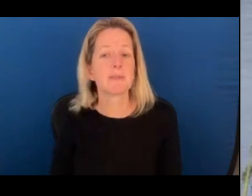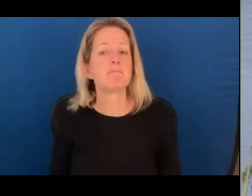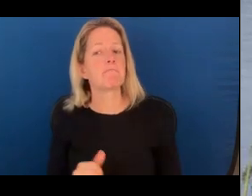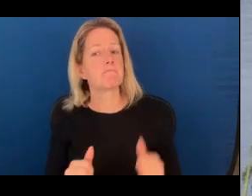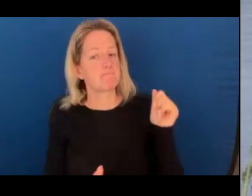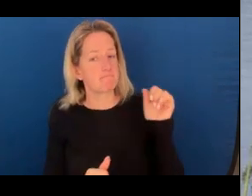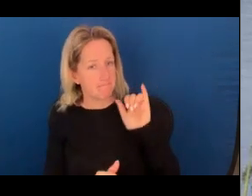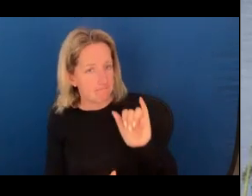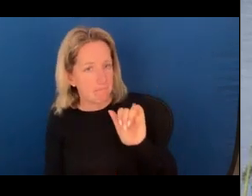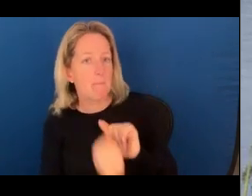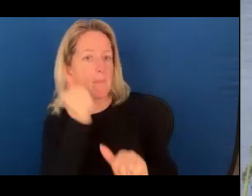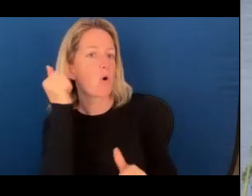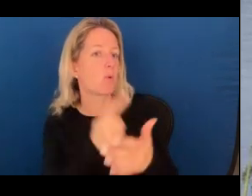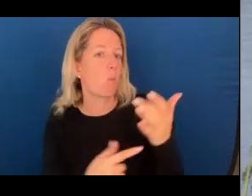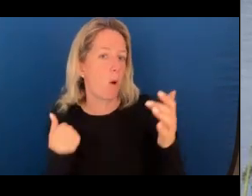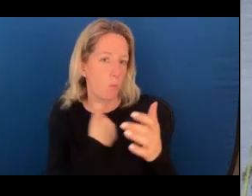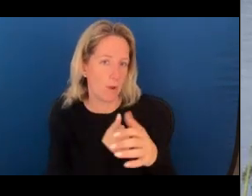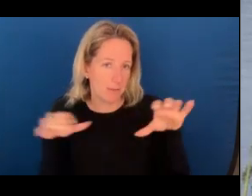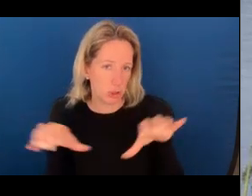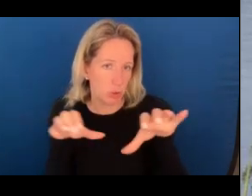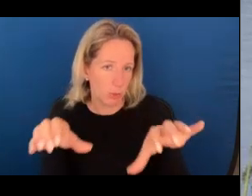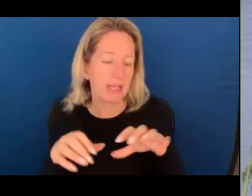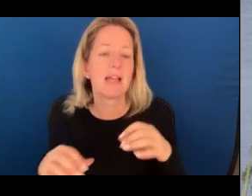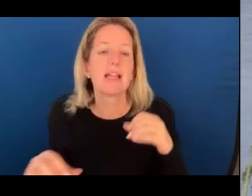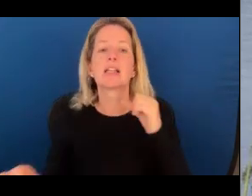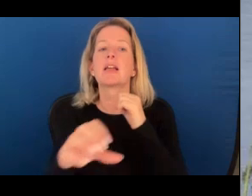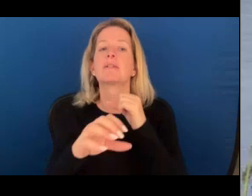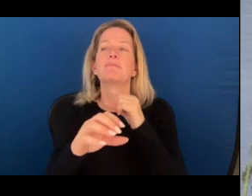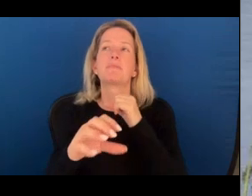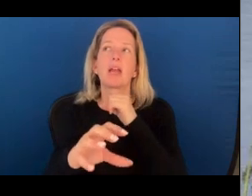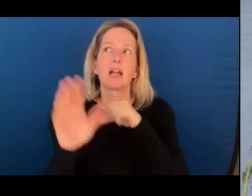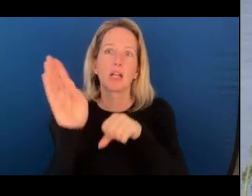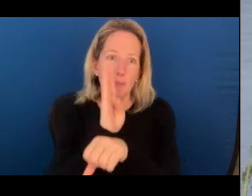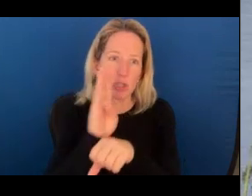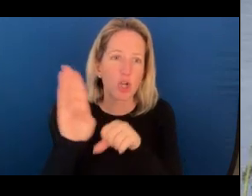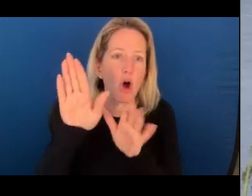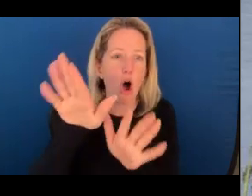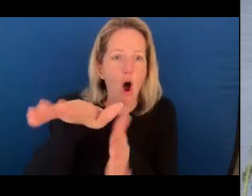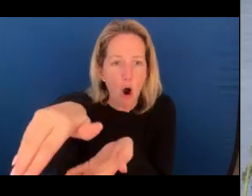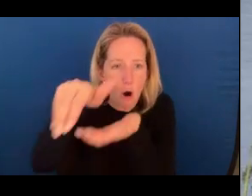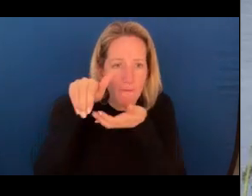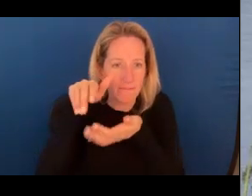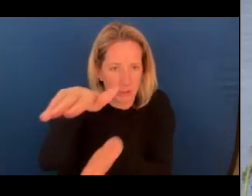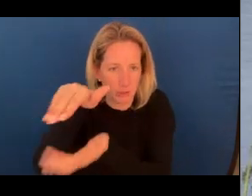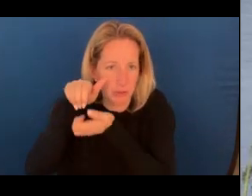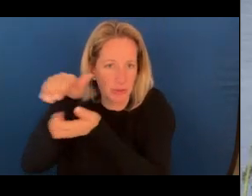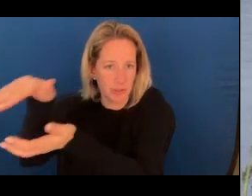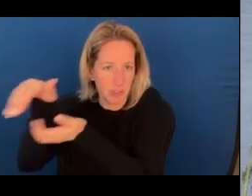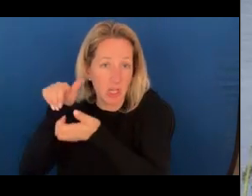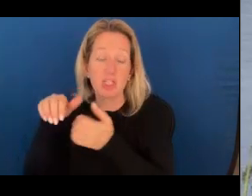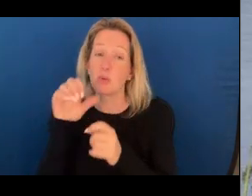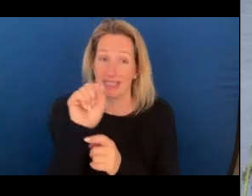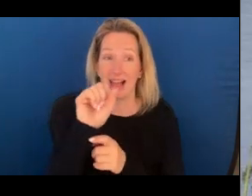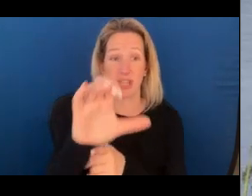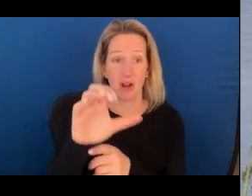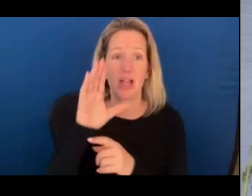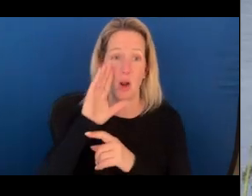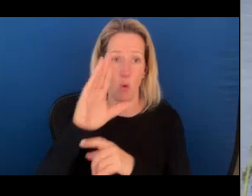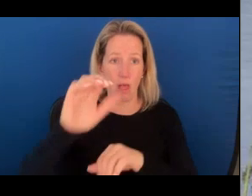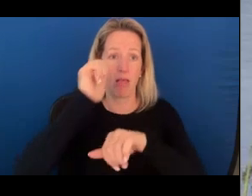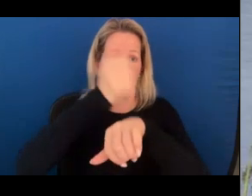doing is commercial harvesters who they're basically South Carolina leases out land where you can harvest a certain